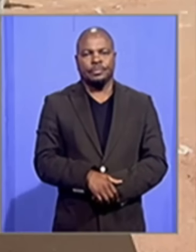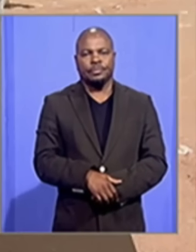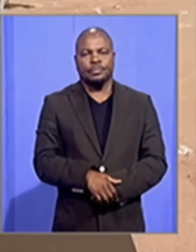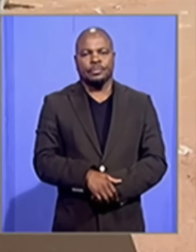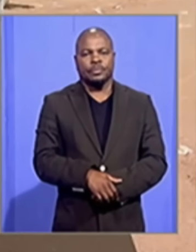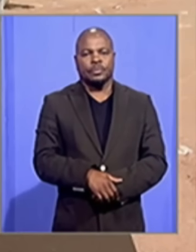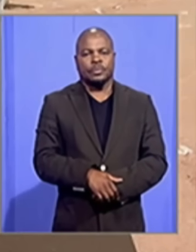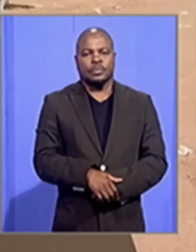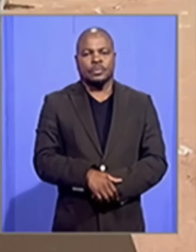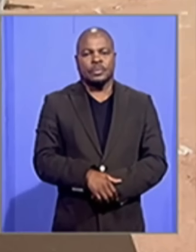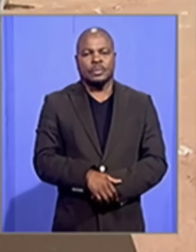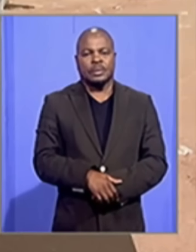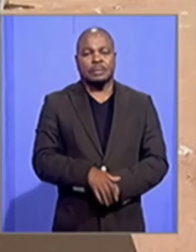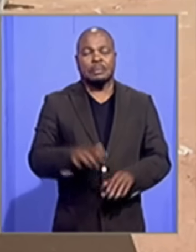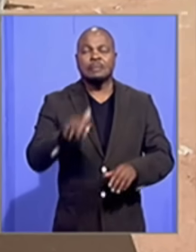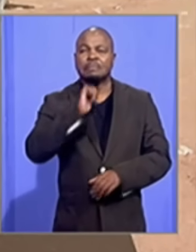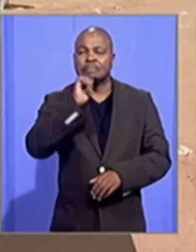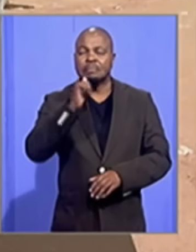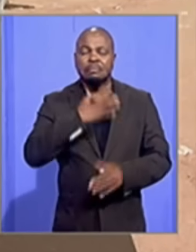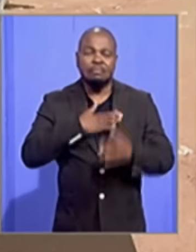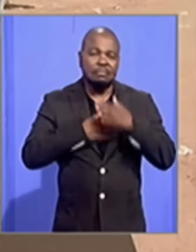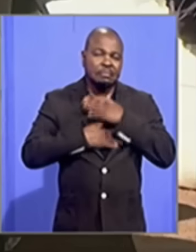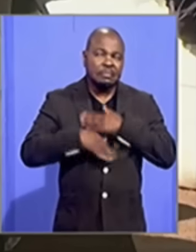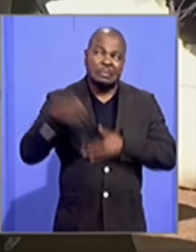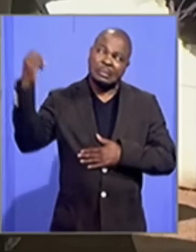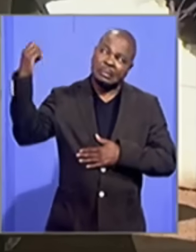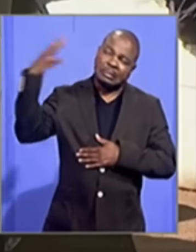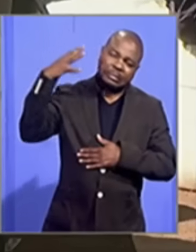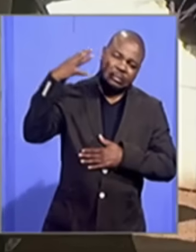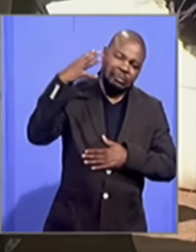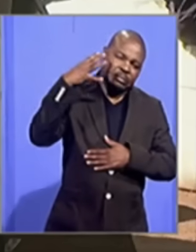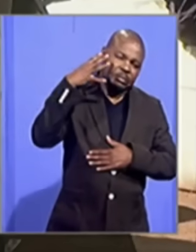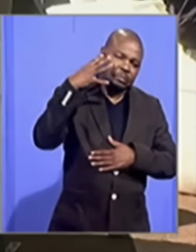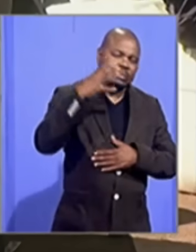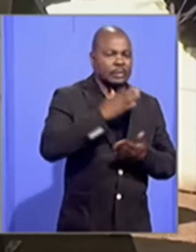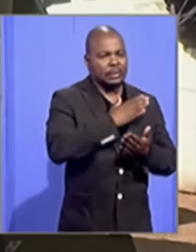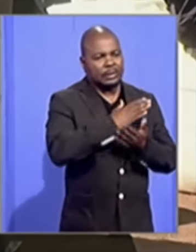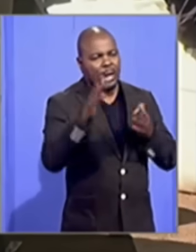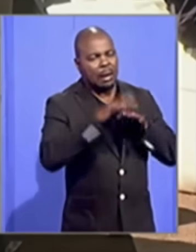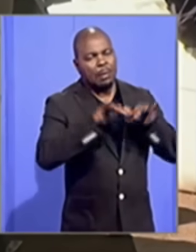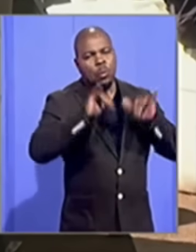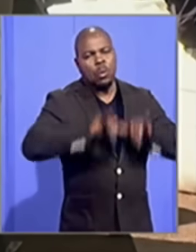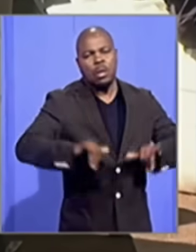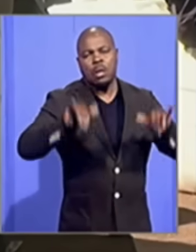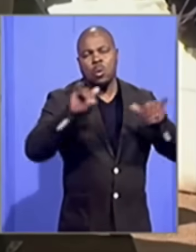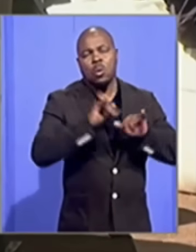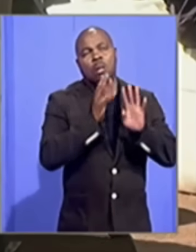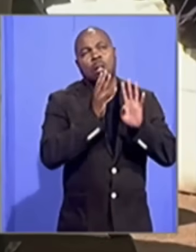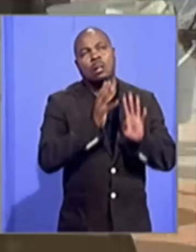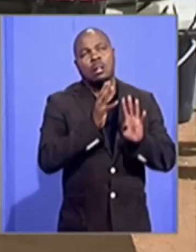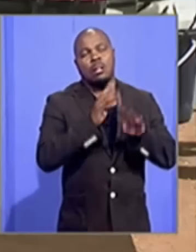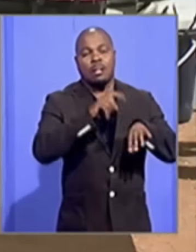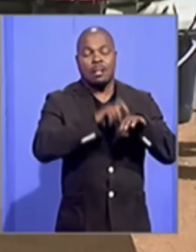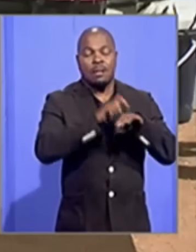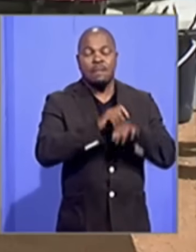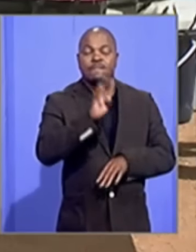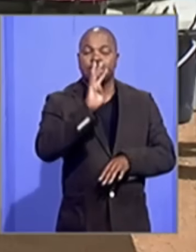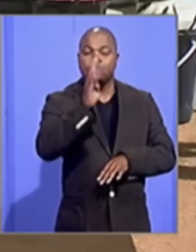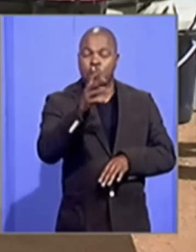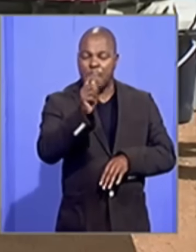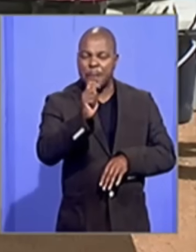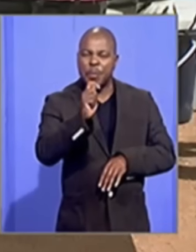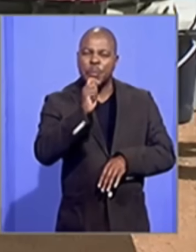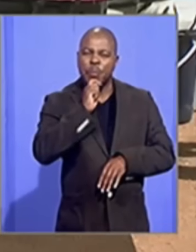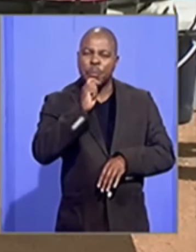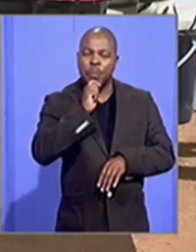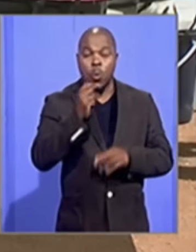Ba mamella motšheso wa lehlabula. Ba bang haisa le ba ema mona ho tloa ho renya bone ho seng ka